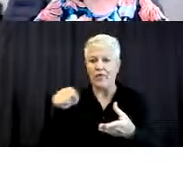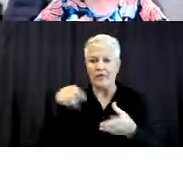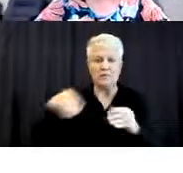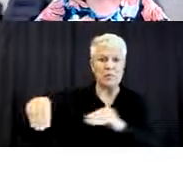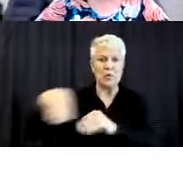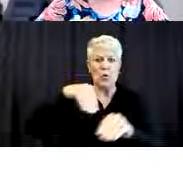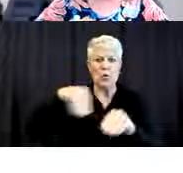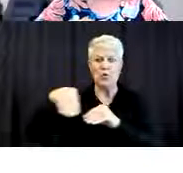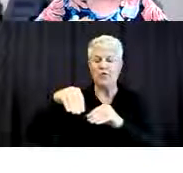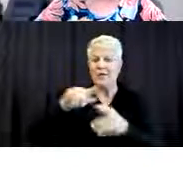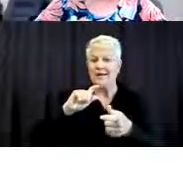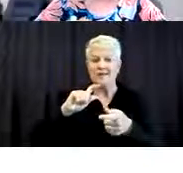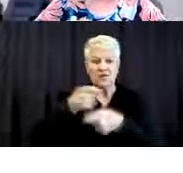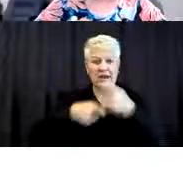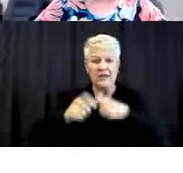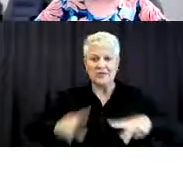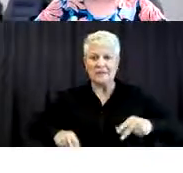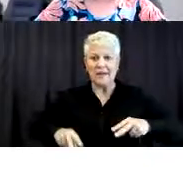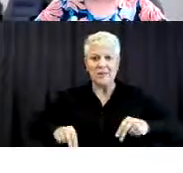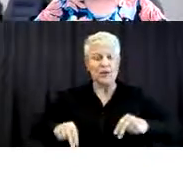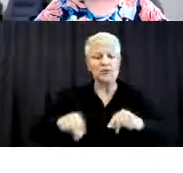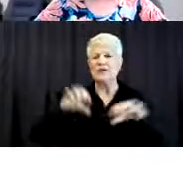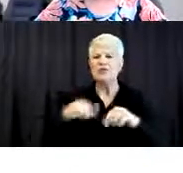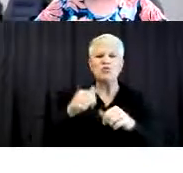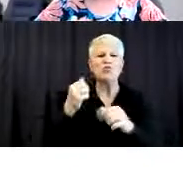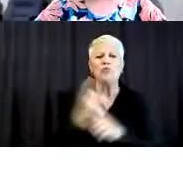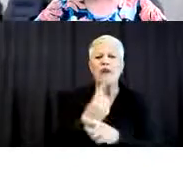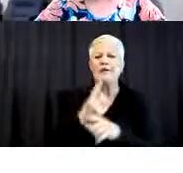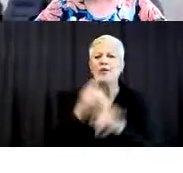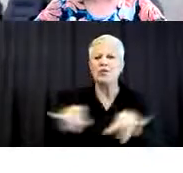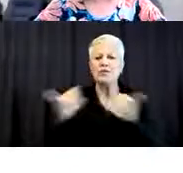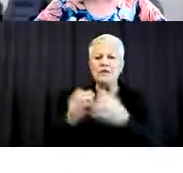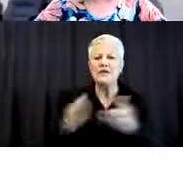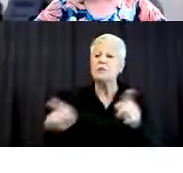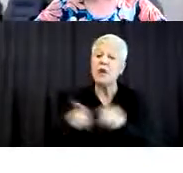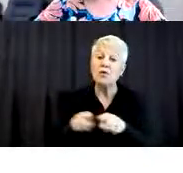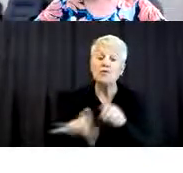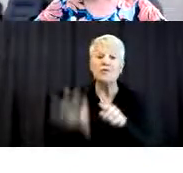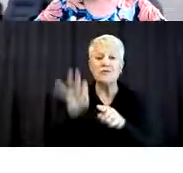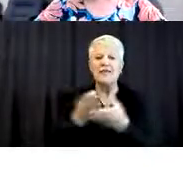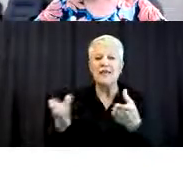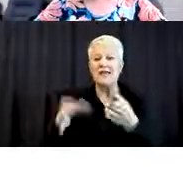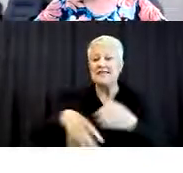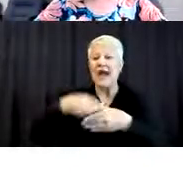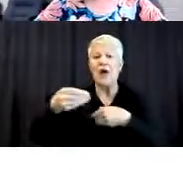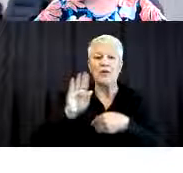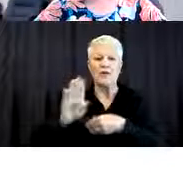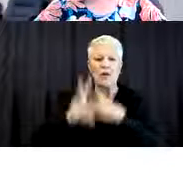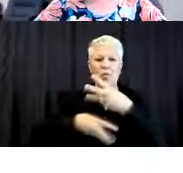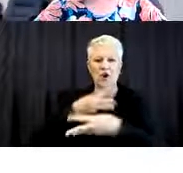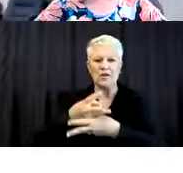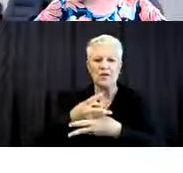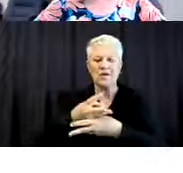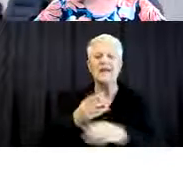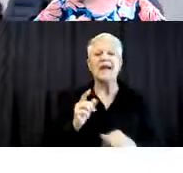around, change their diapers, do regular routine things, but also to find things that are out in their world. And there